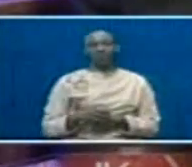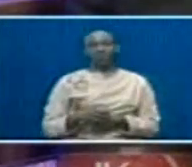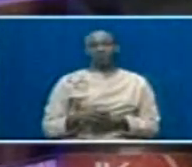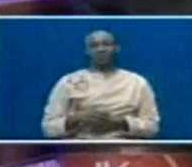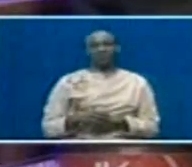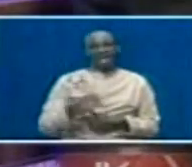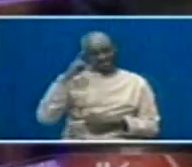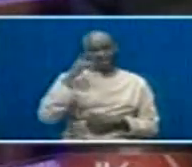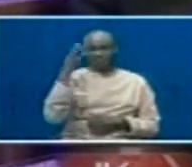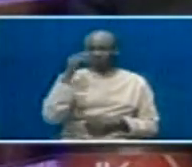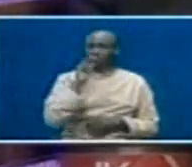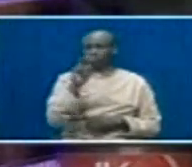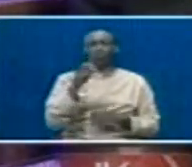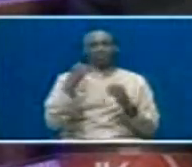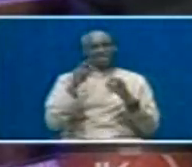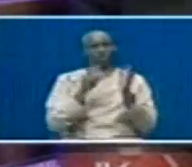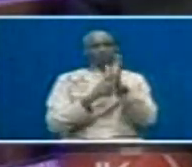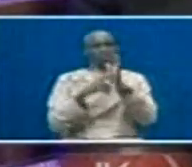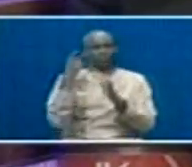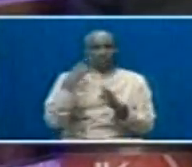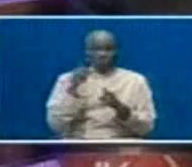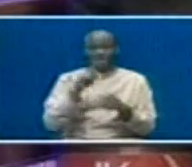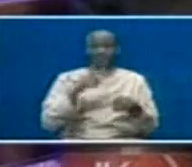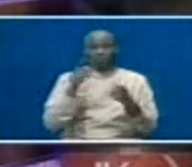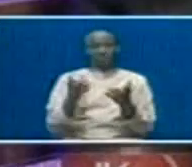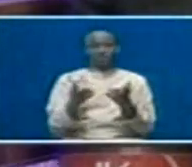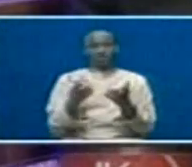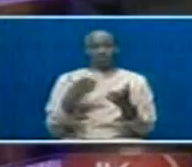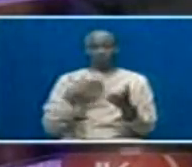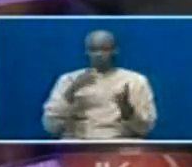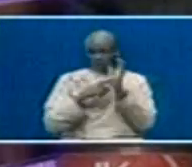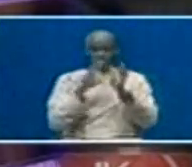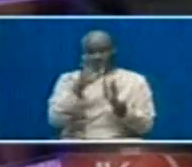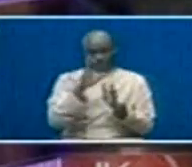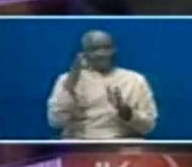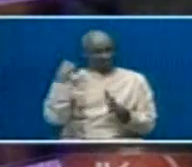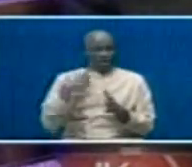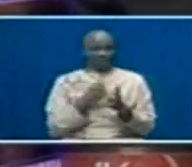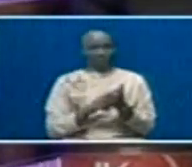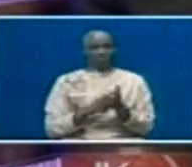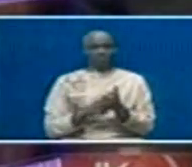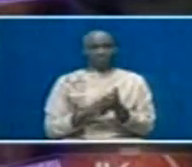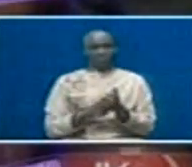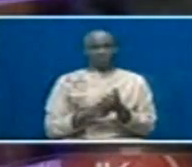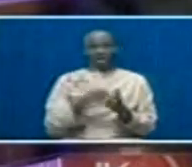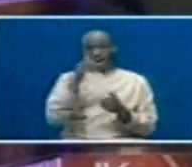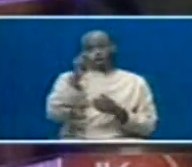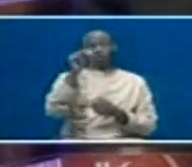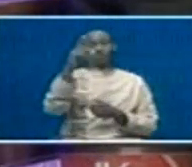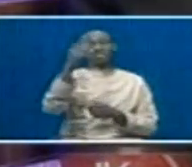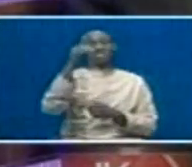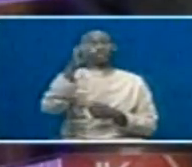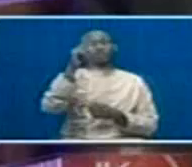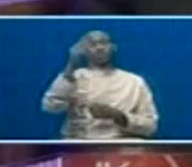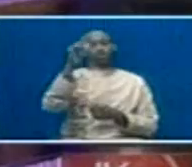couple of shows ago, when you were auditioning for one of your shows, I think one of the big auditions you had. Well, not audition, what I did,